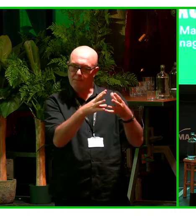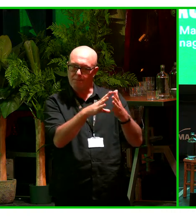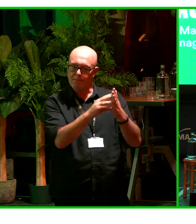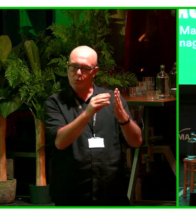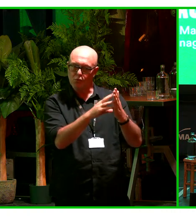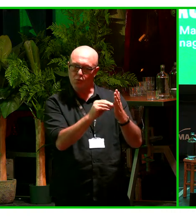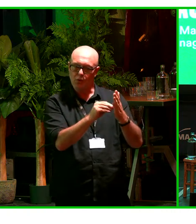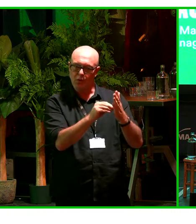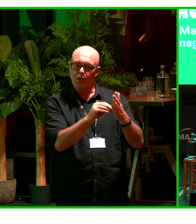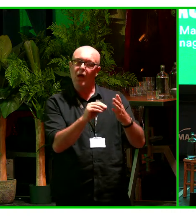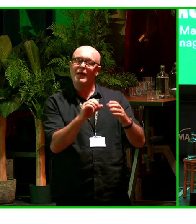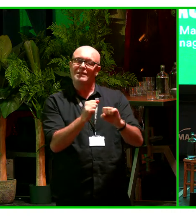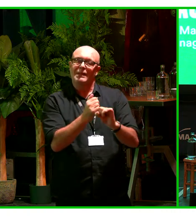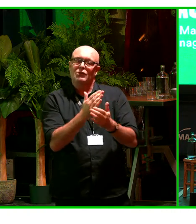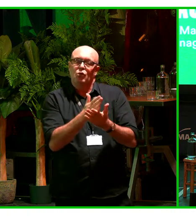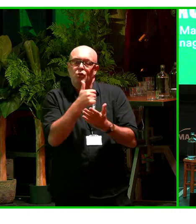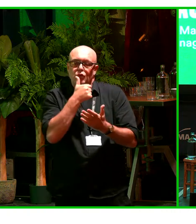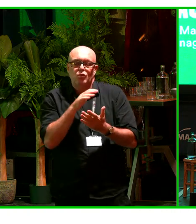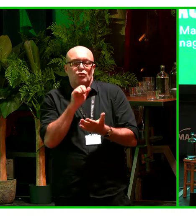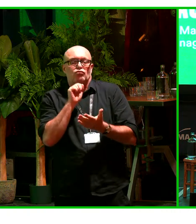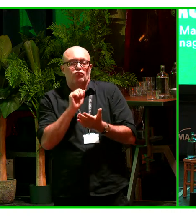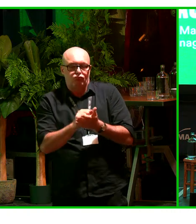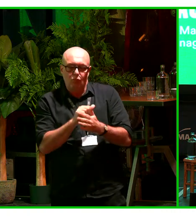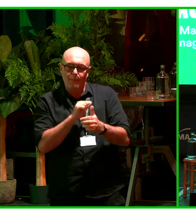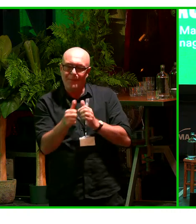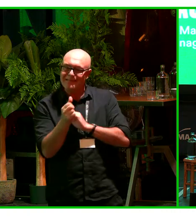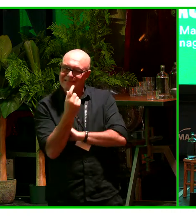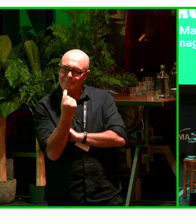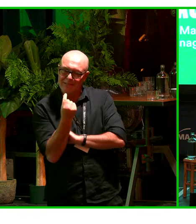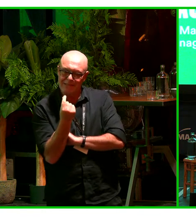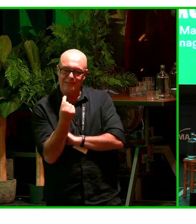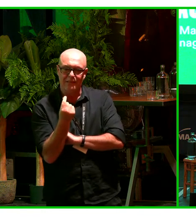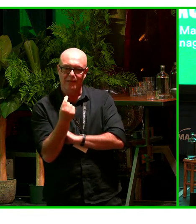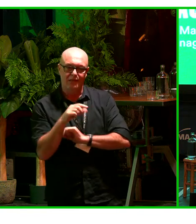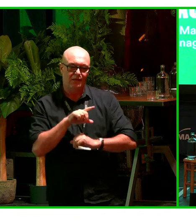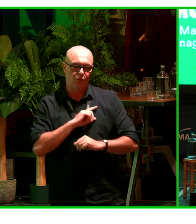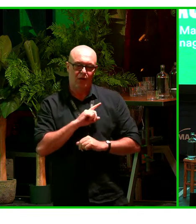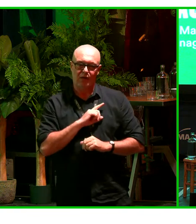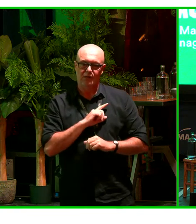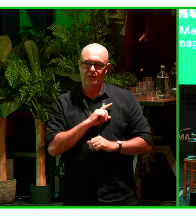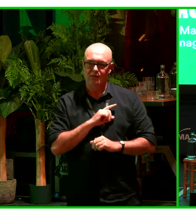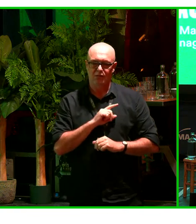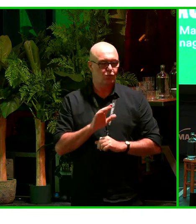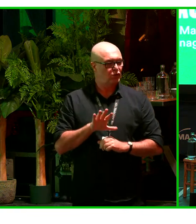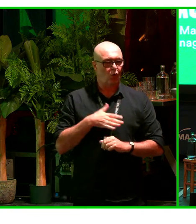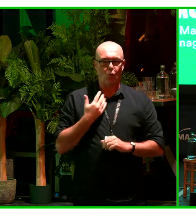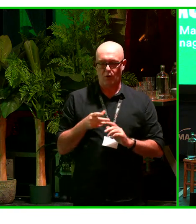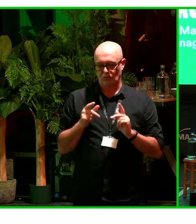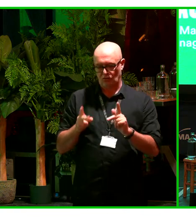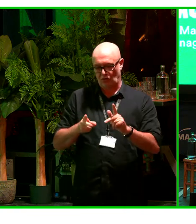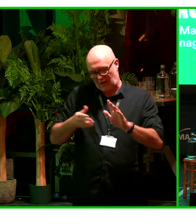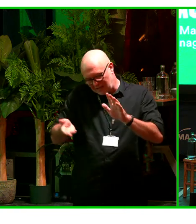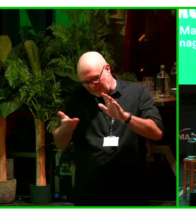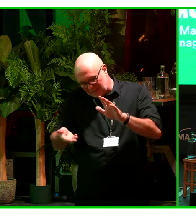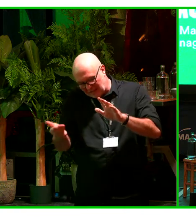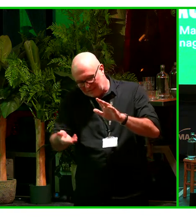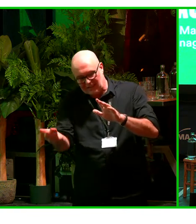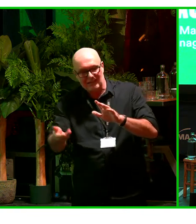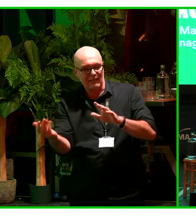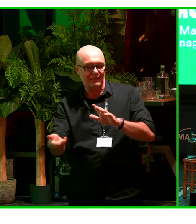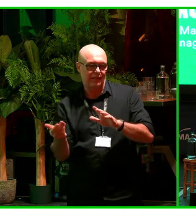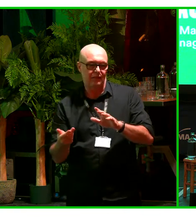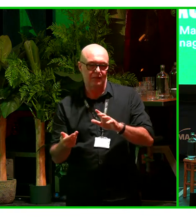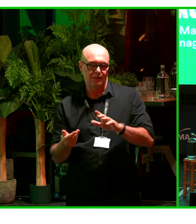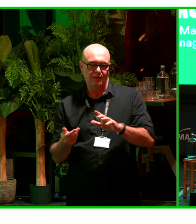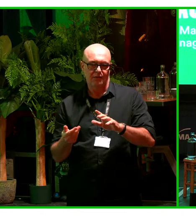we're using those to the best of our ability, because it's not in any of our interests to have to dig up the streets in order to allow us